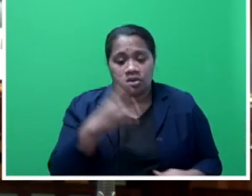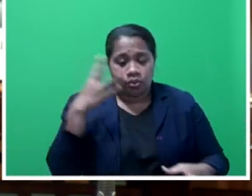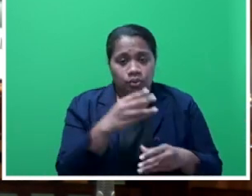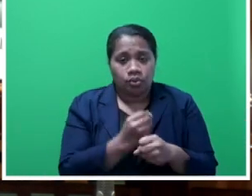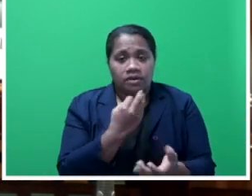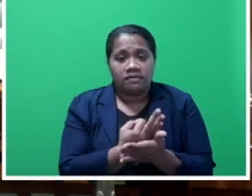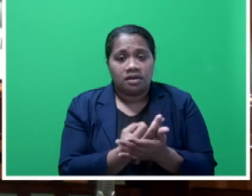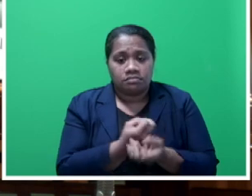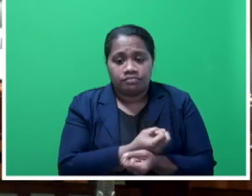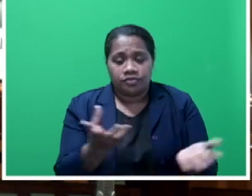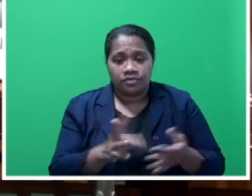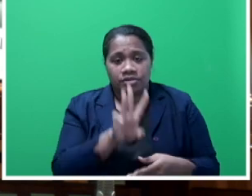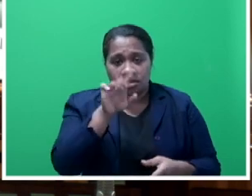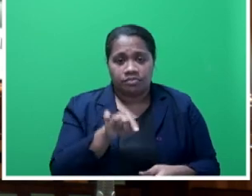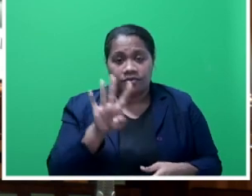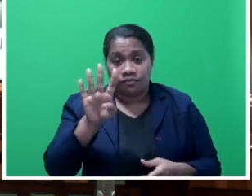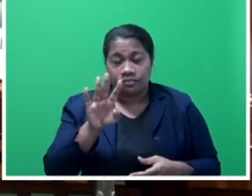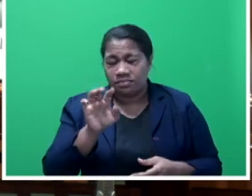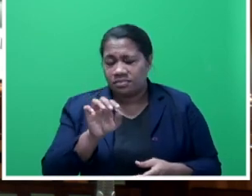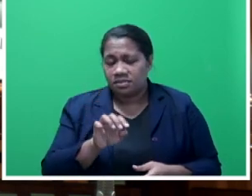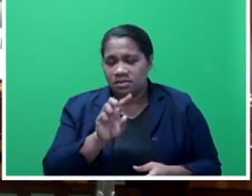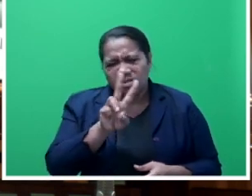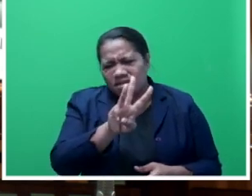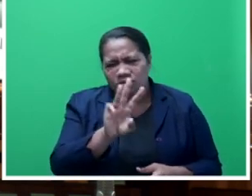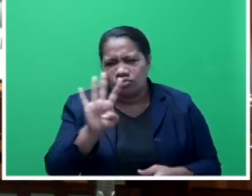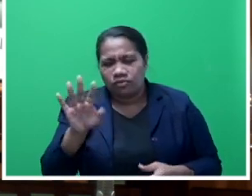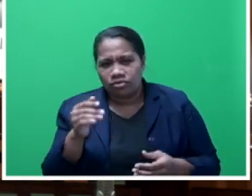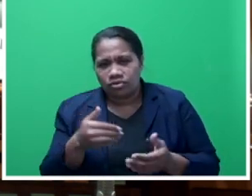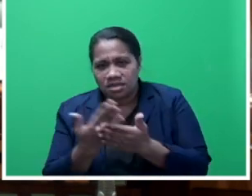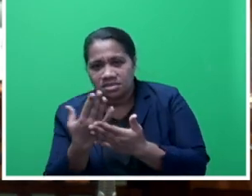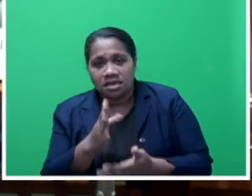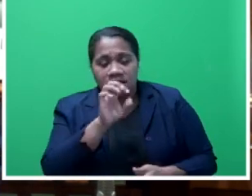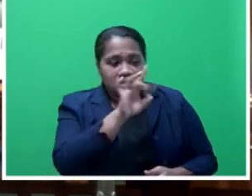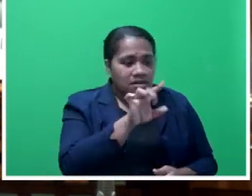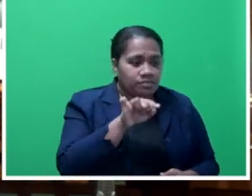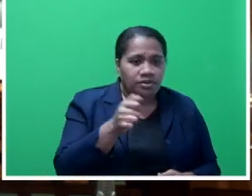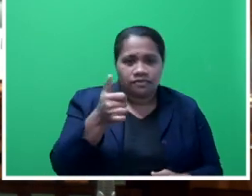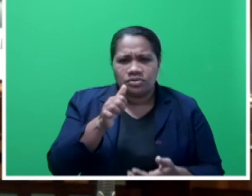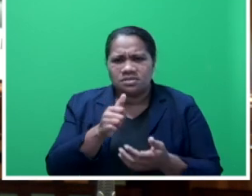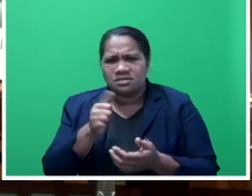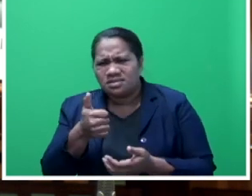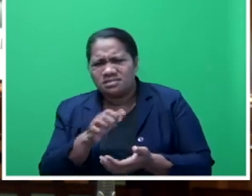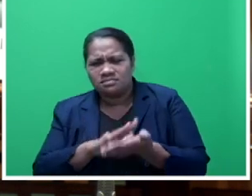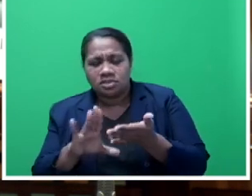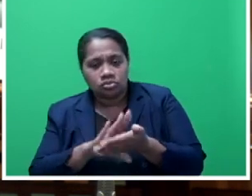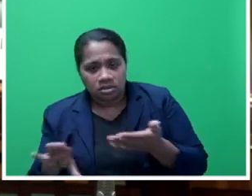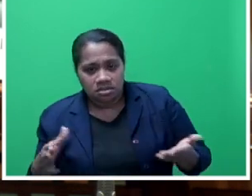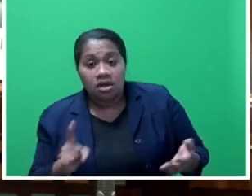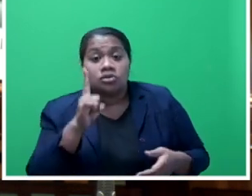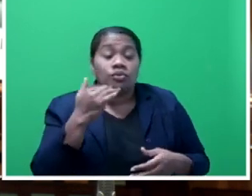matter of 3 or 4 days was $10.6 million. Mr. Speaker, sir, and then of course, Mr. Speaker, sir, $100